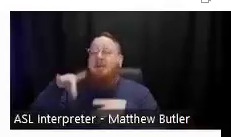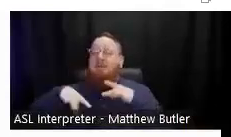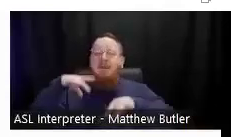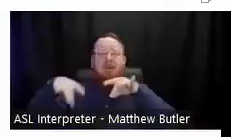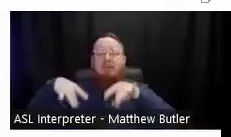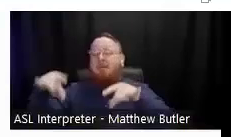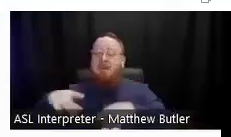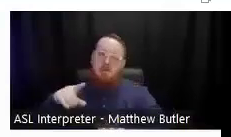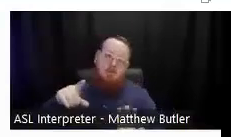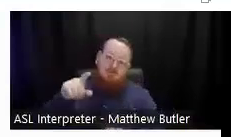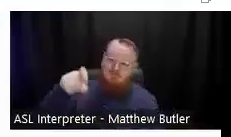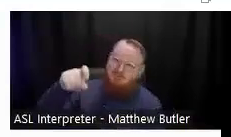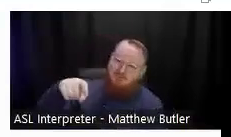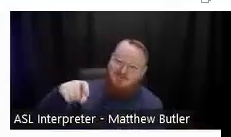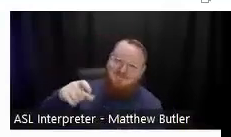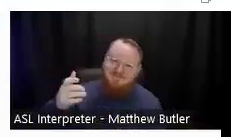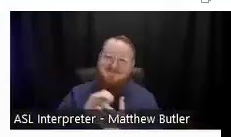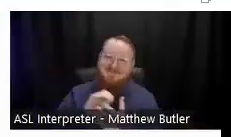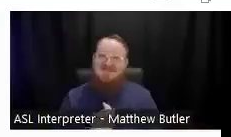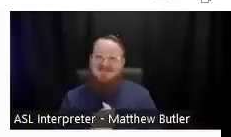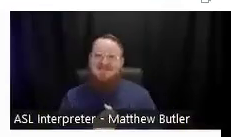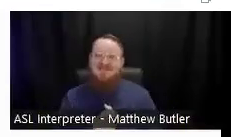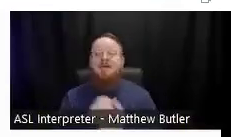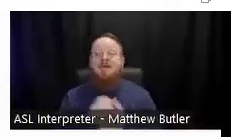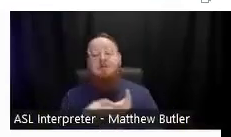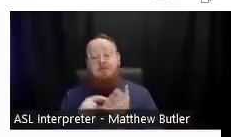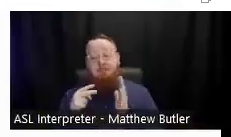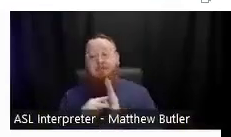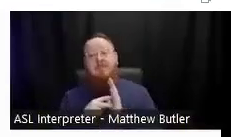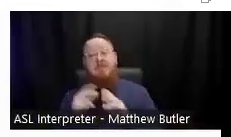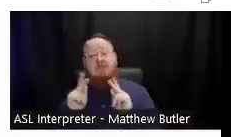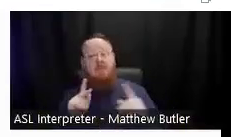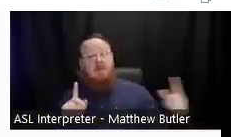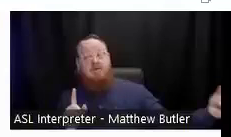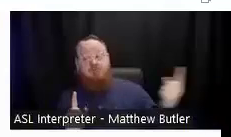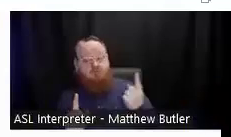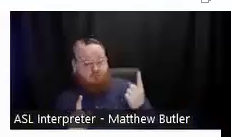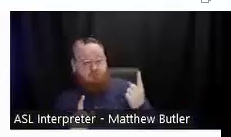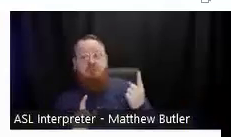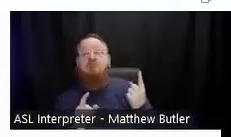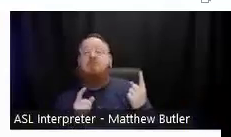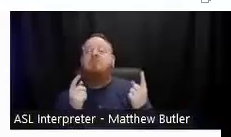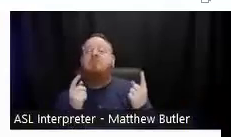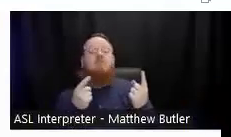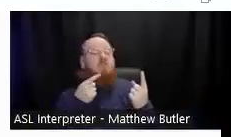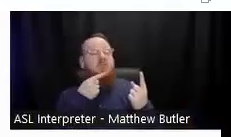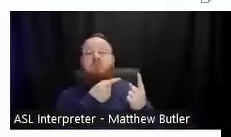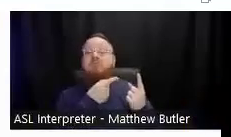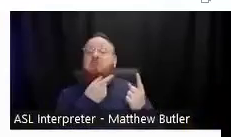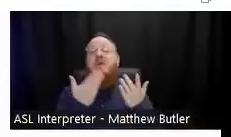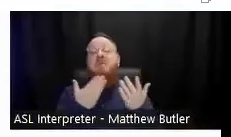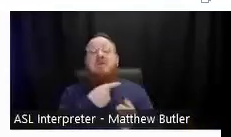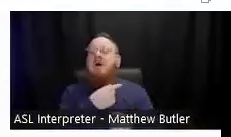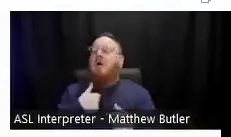think. And we have different things that people come to us for when they're moving out of their parents' home, and